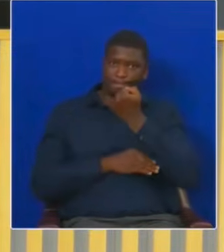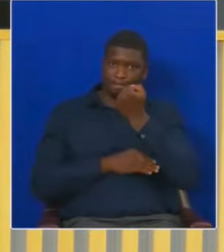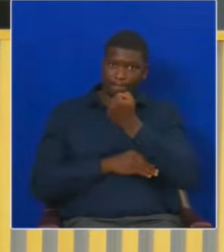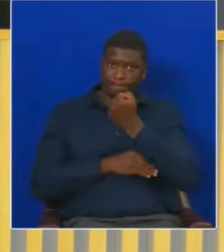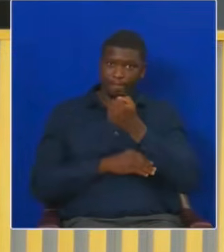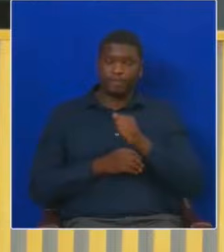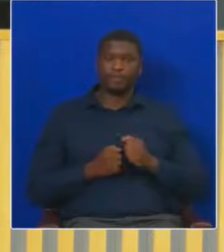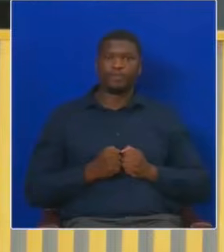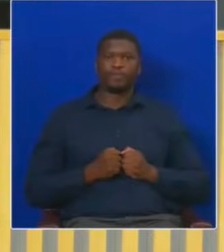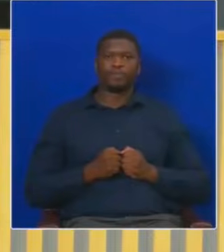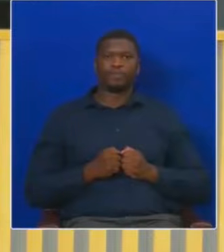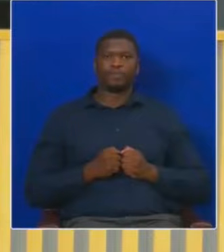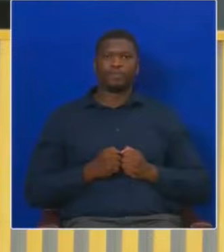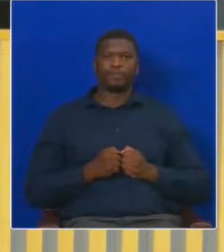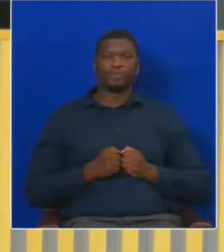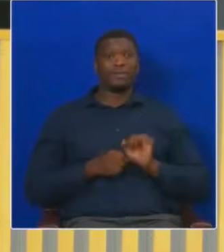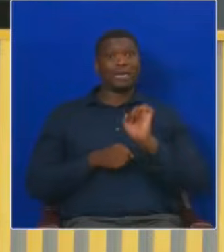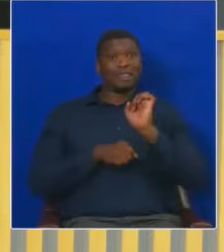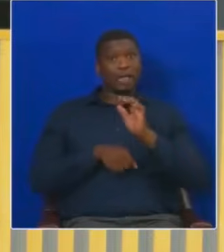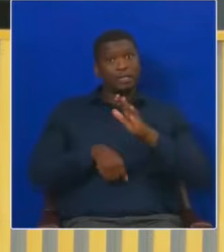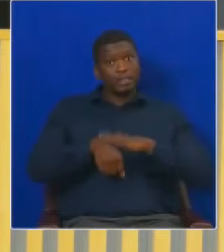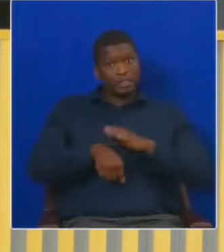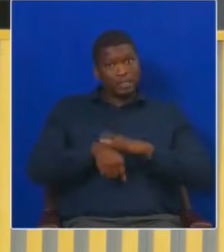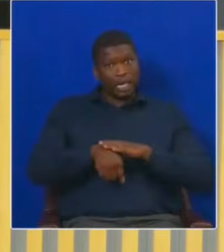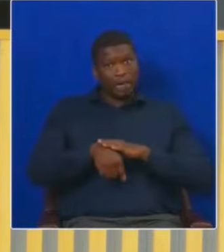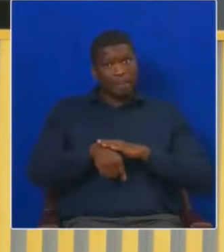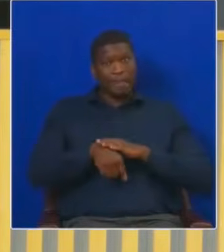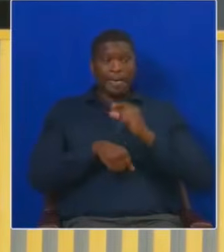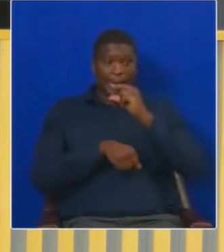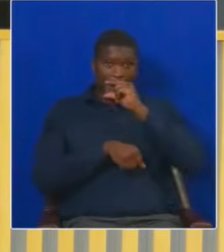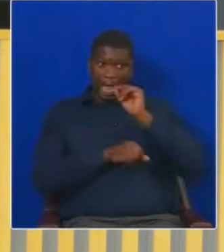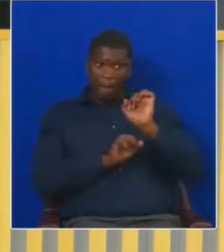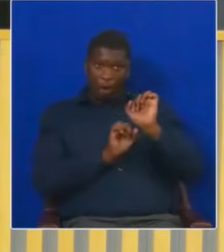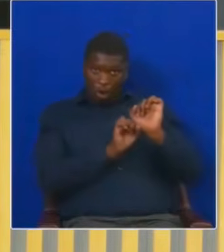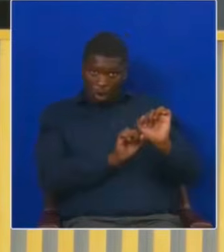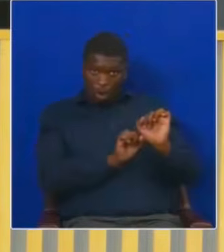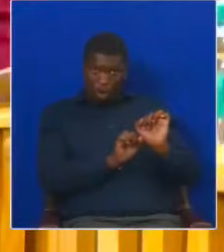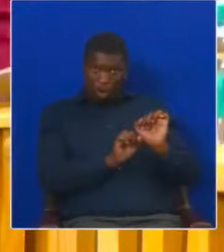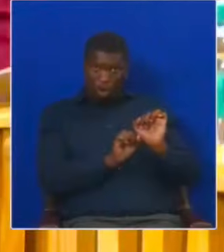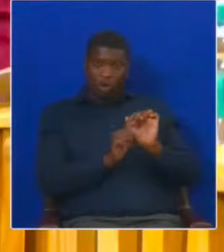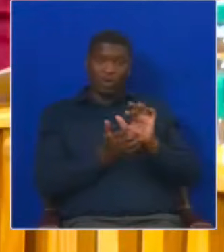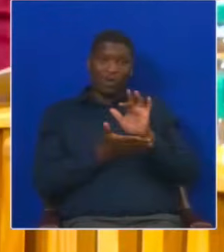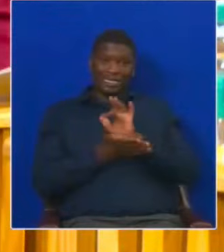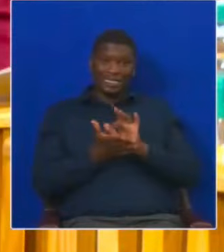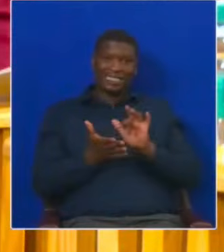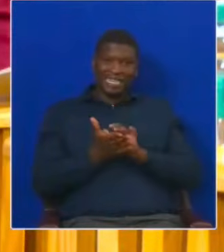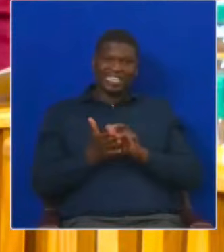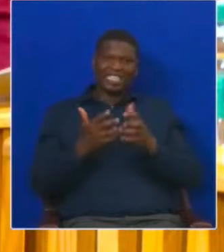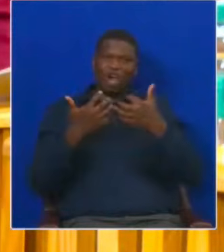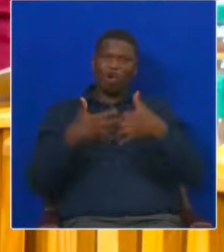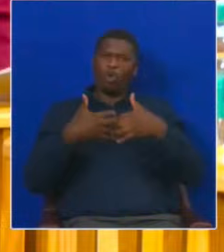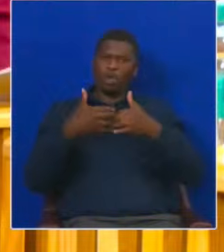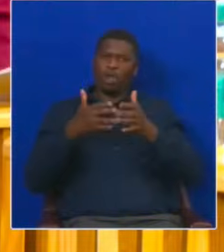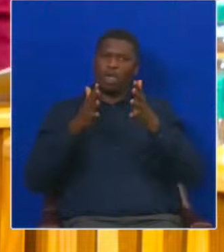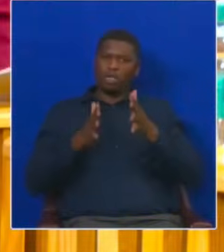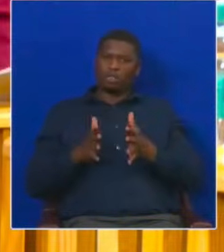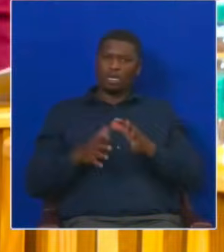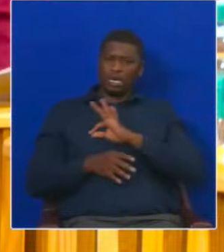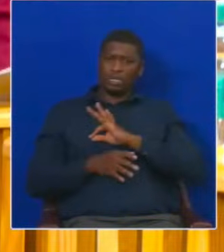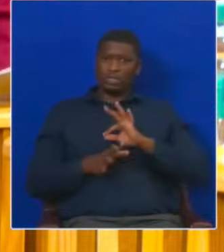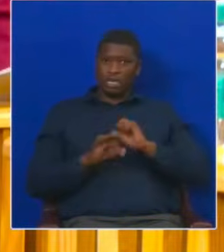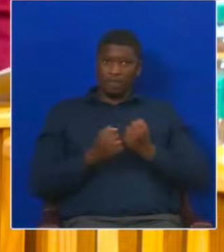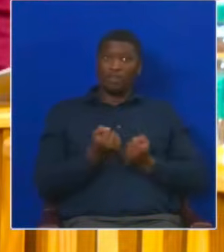At that time, Mr. Dees, the Center Coordinator Staff Support, was an acting